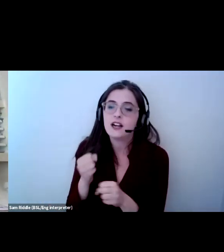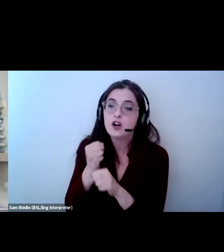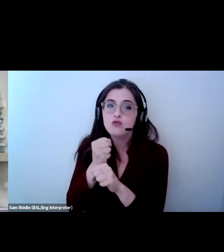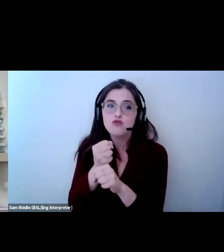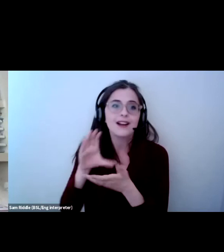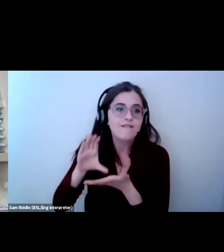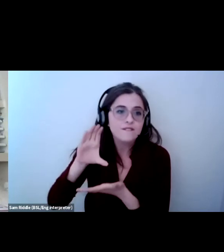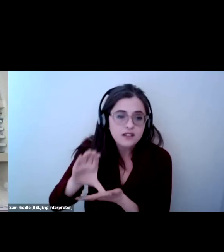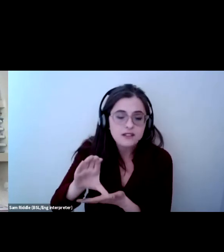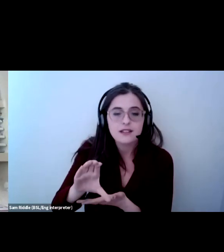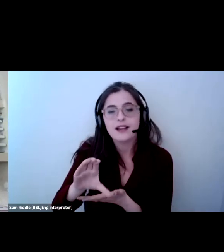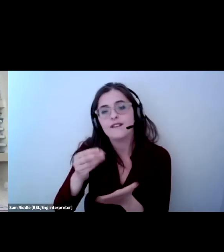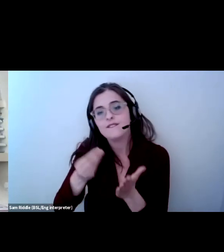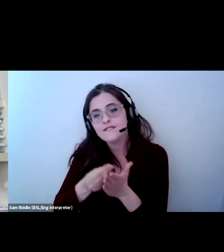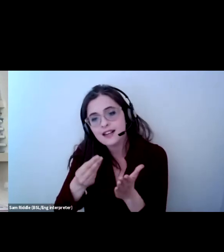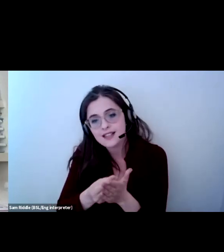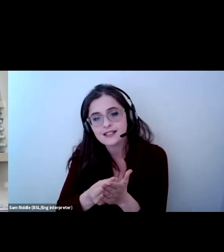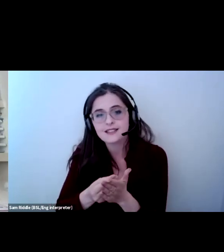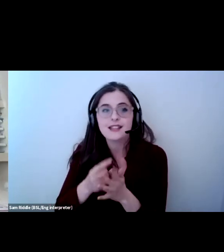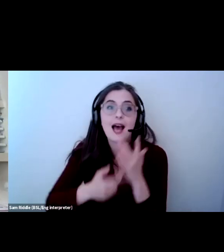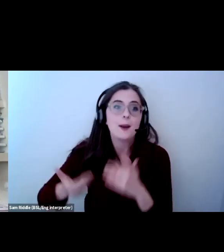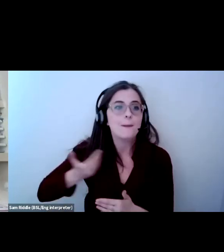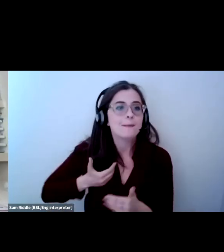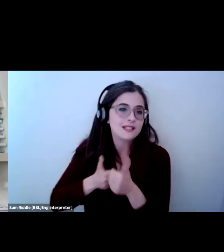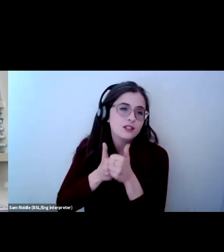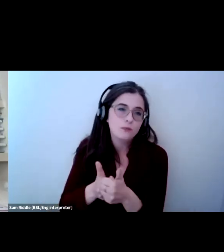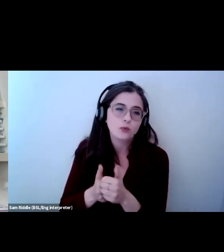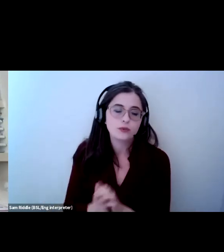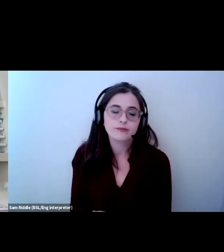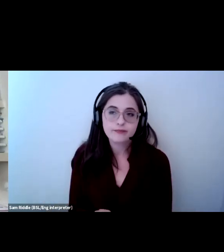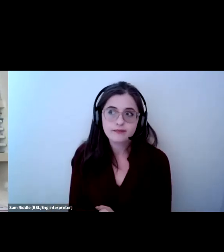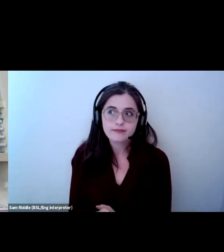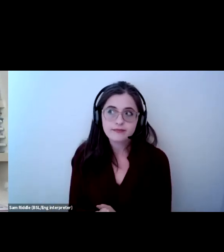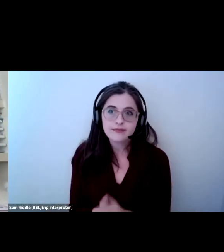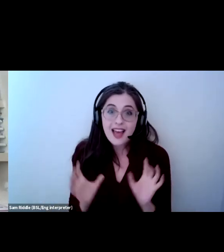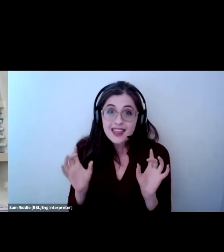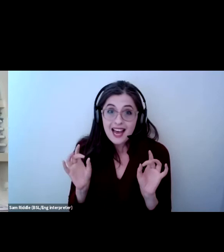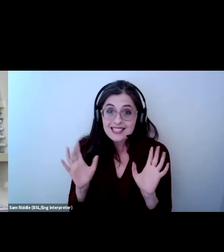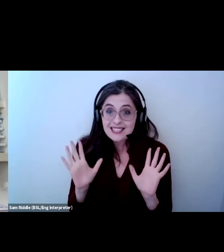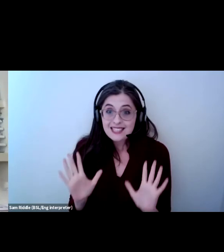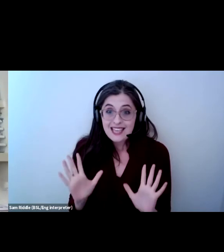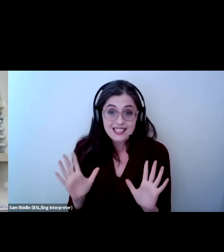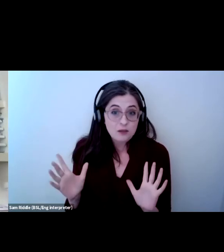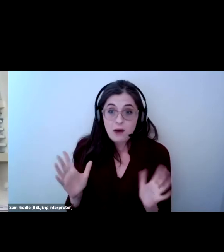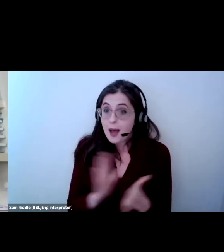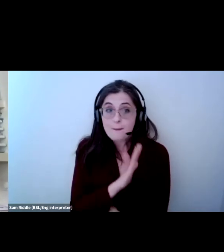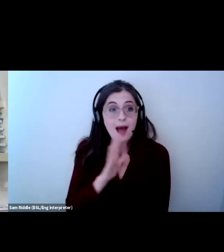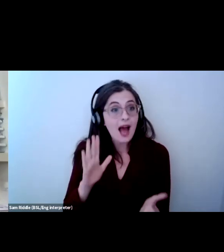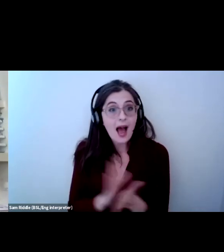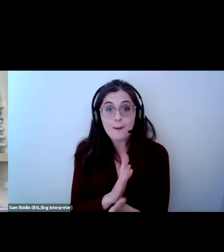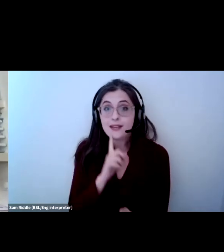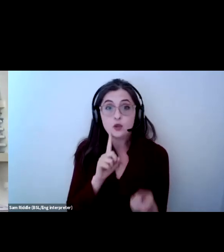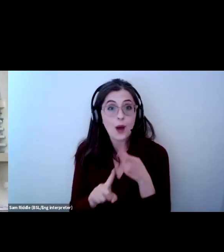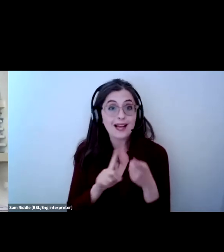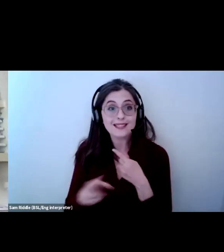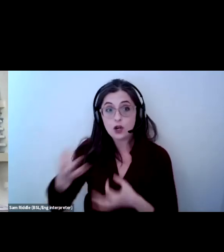funding and finance and business support. That is all I have to say, but I'm more than happy to answer any